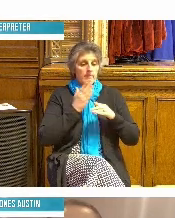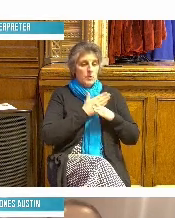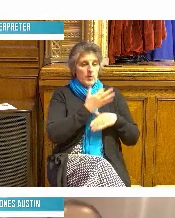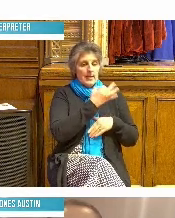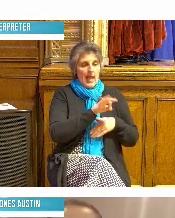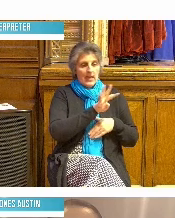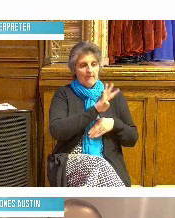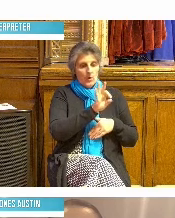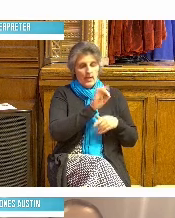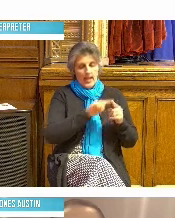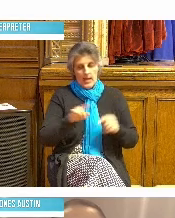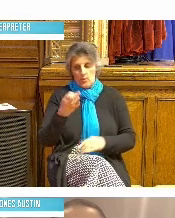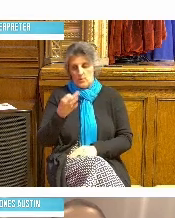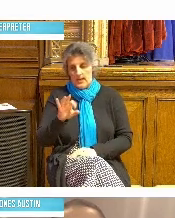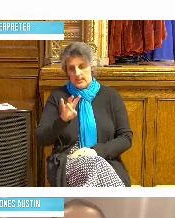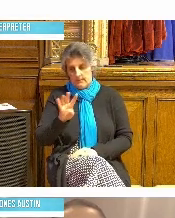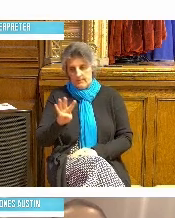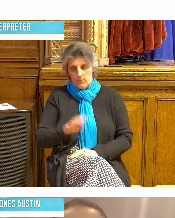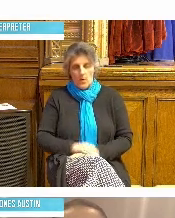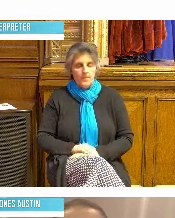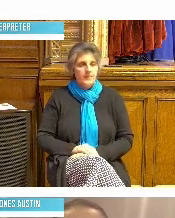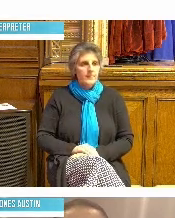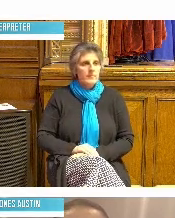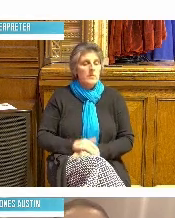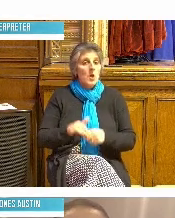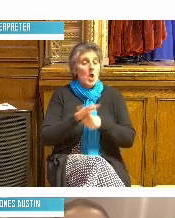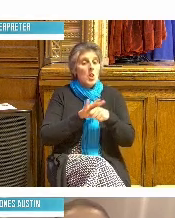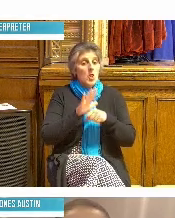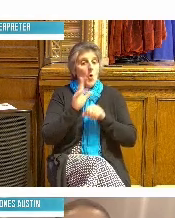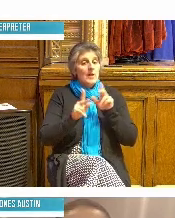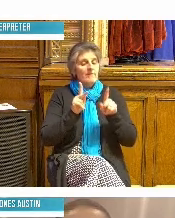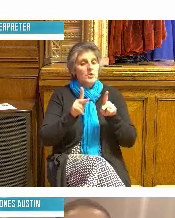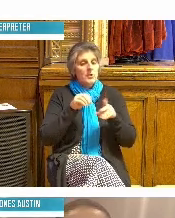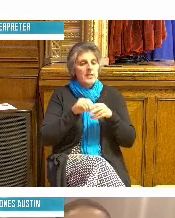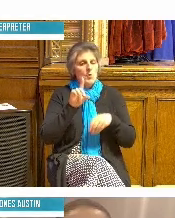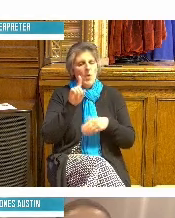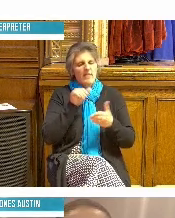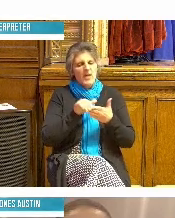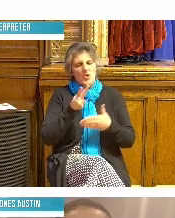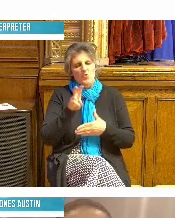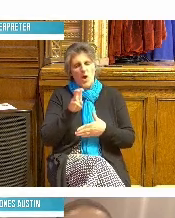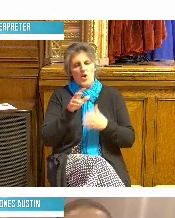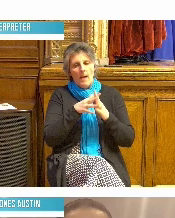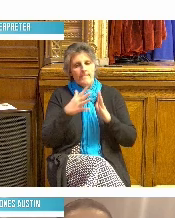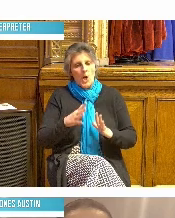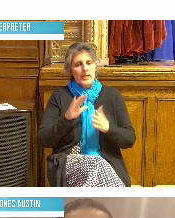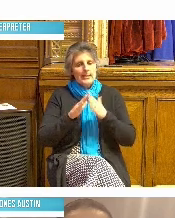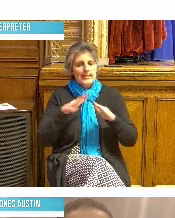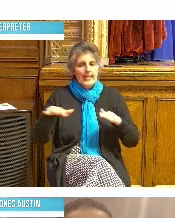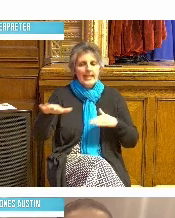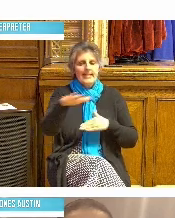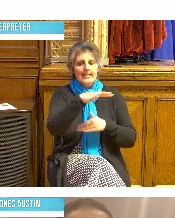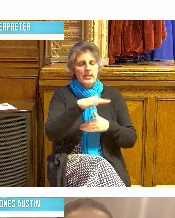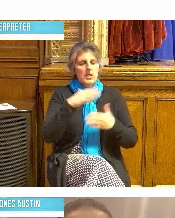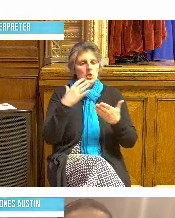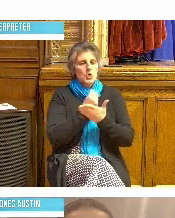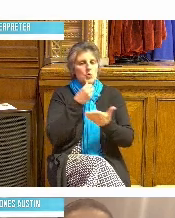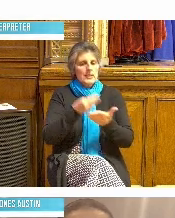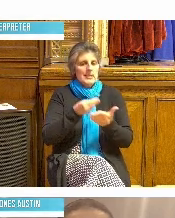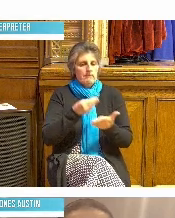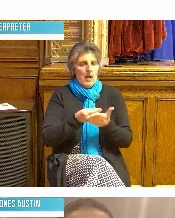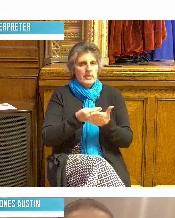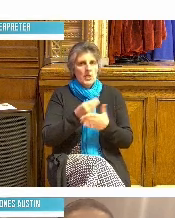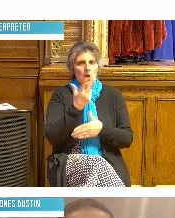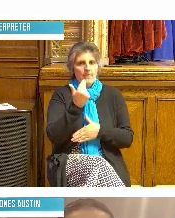1949 and 1974. Local officials in about 1,200 American cities used these monies,